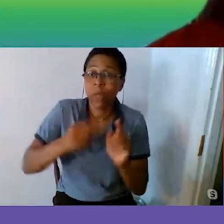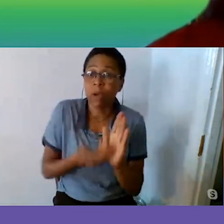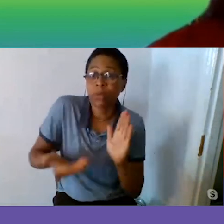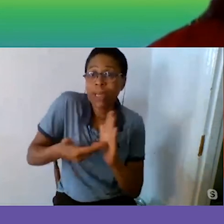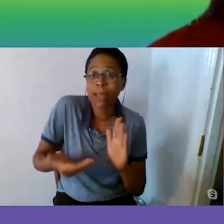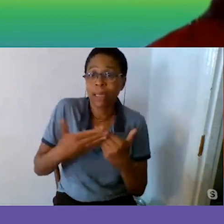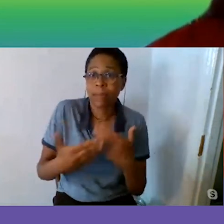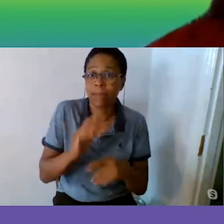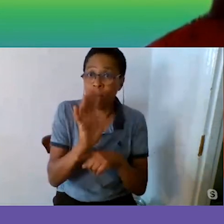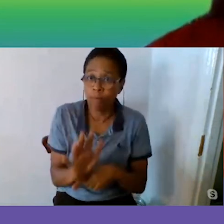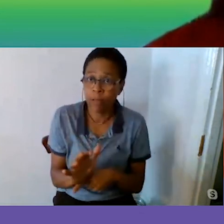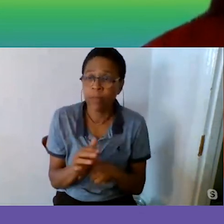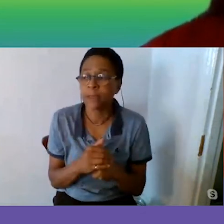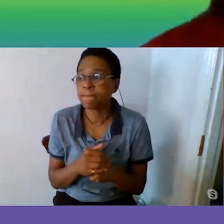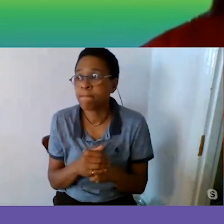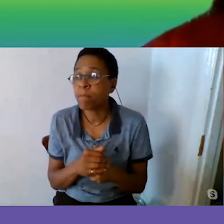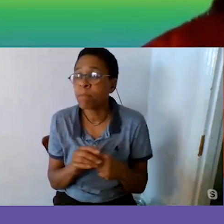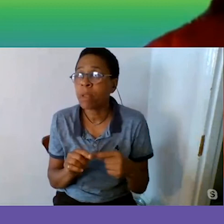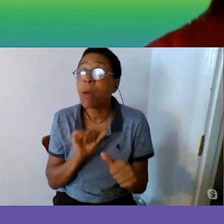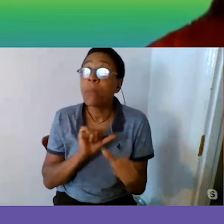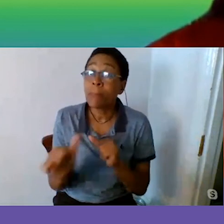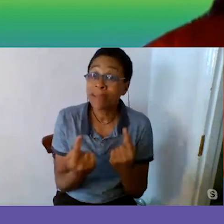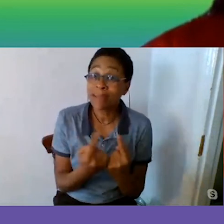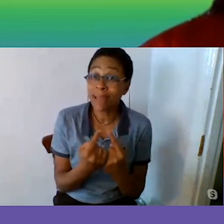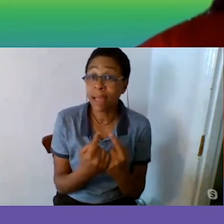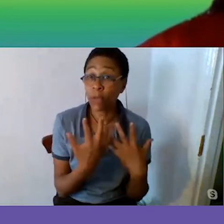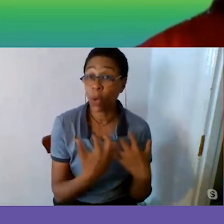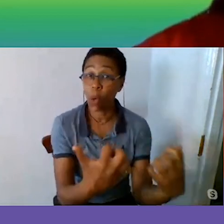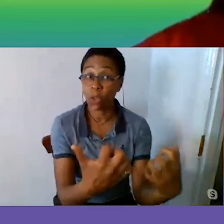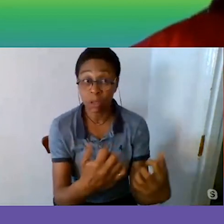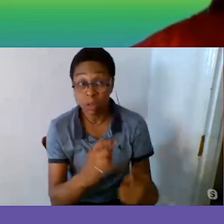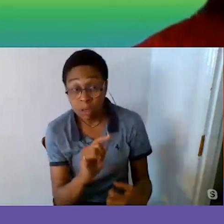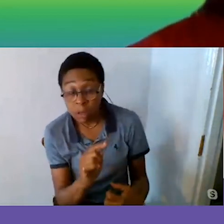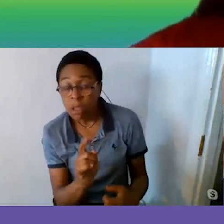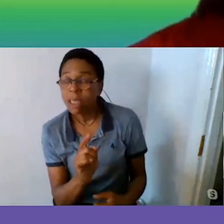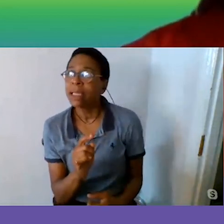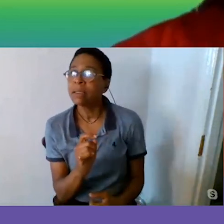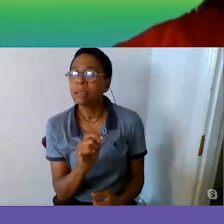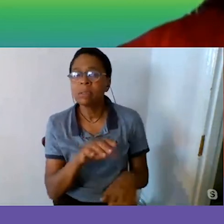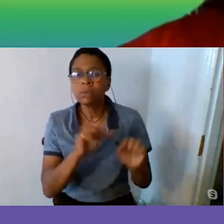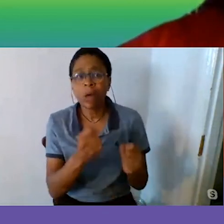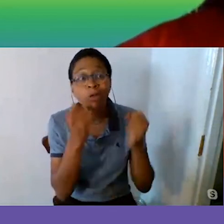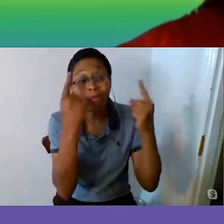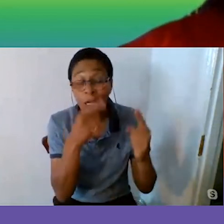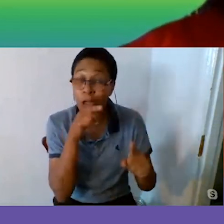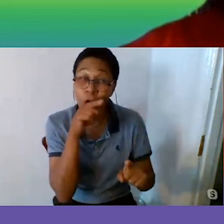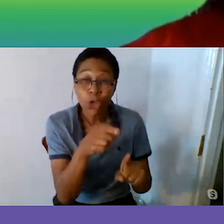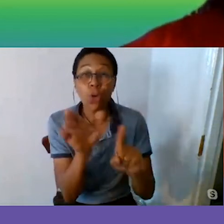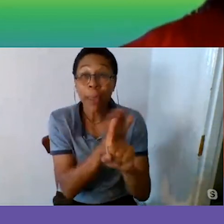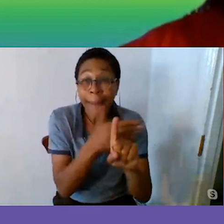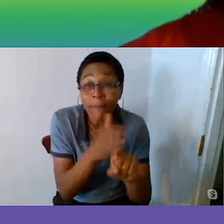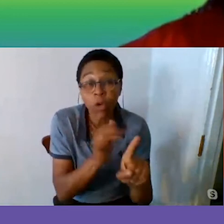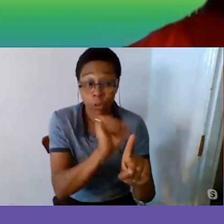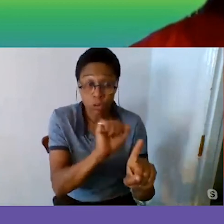platform. The best thing the audience can do is really realize how you are a huge influencer in your community.